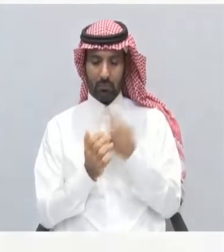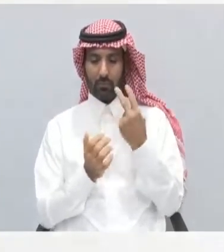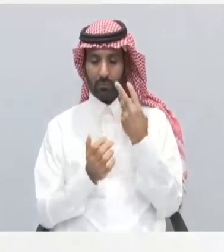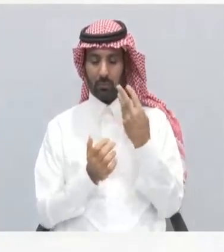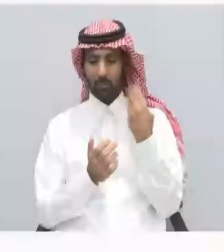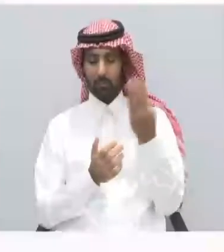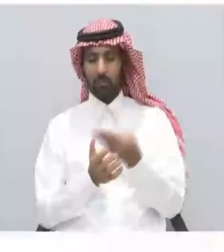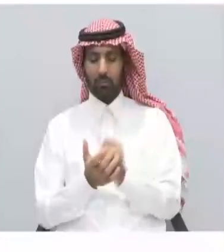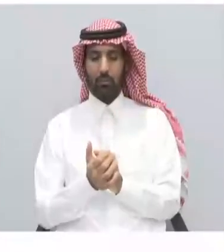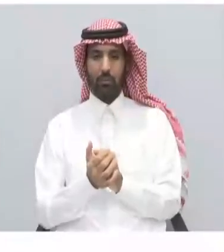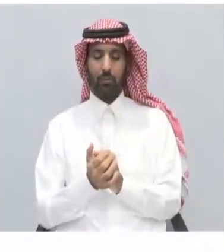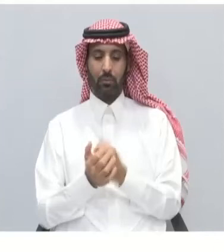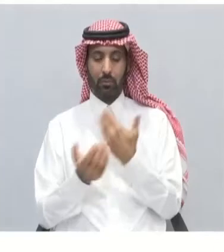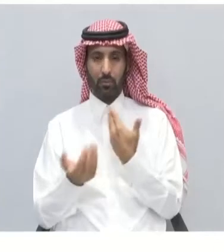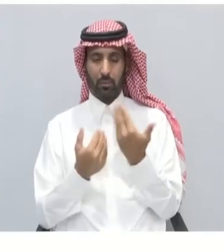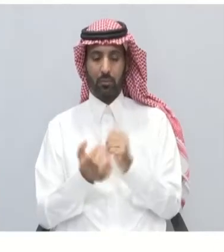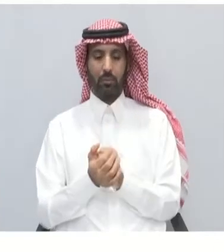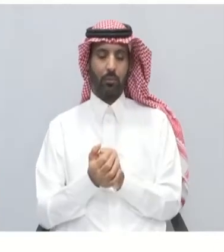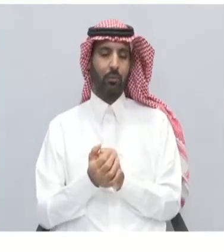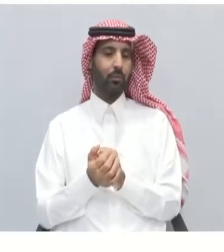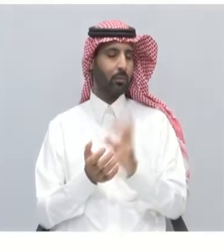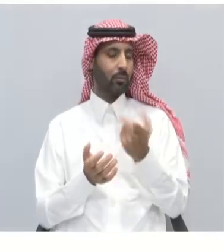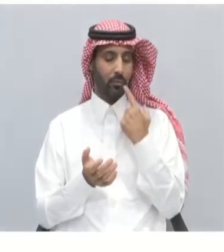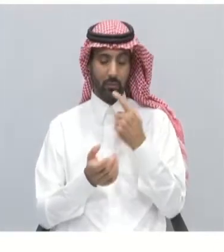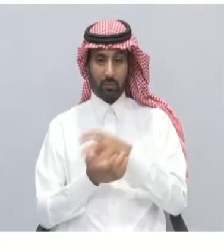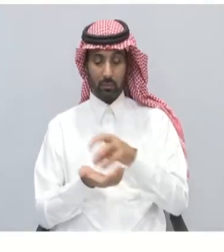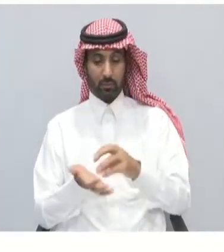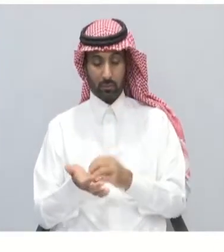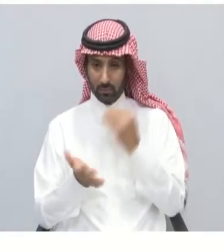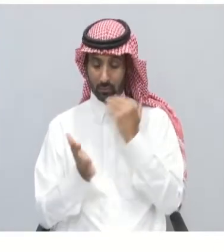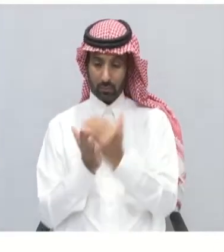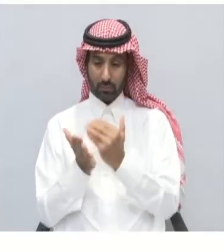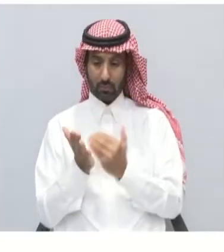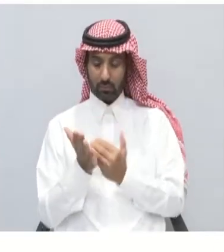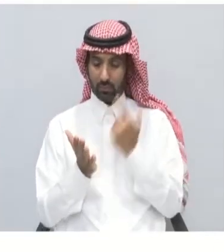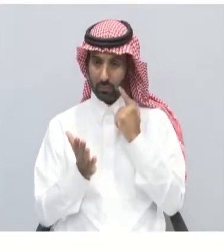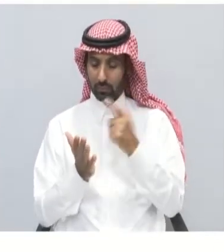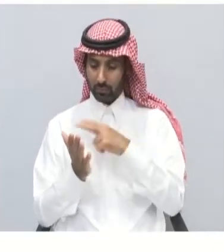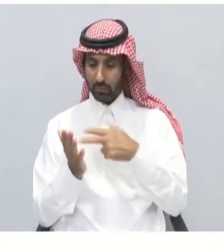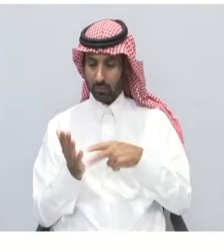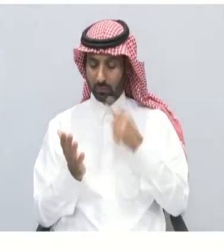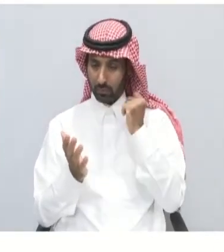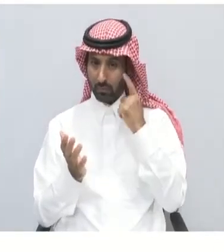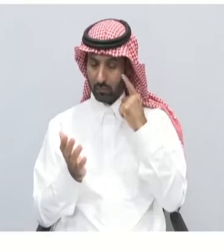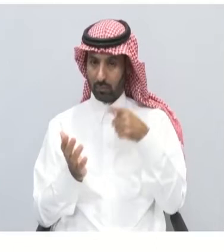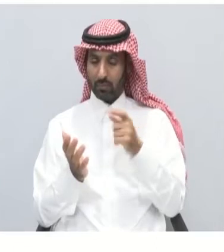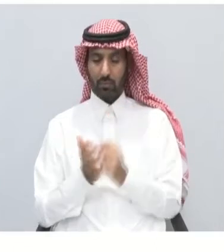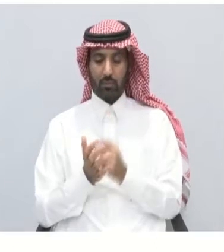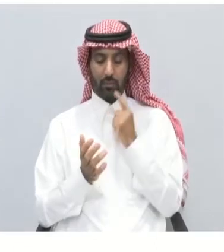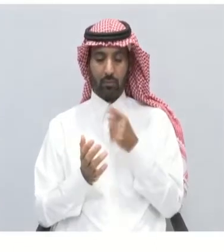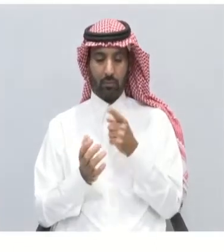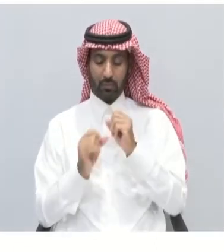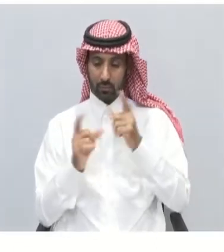1, 2, and 3. We have the discussion. Which of the things listed in the reading do you think